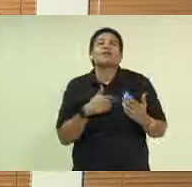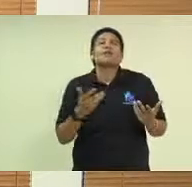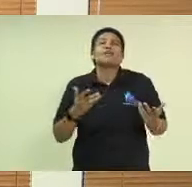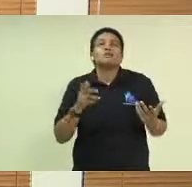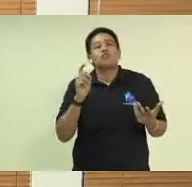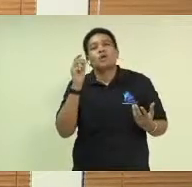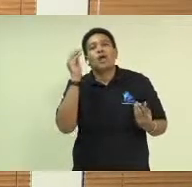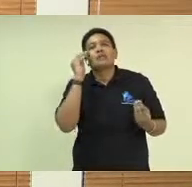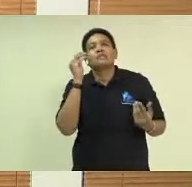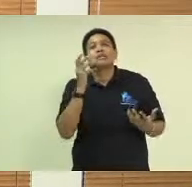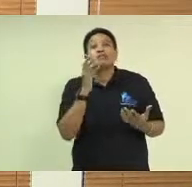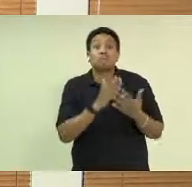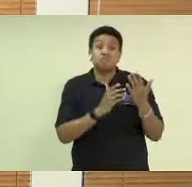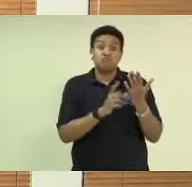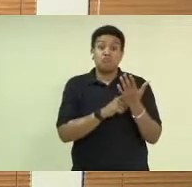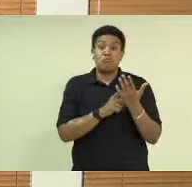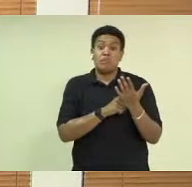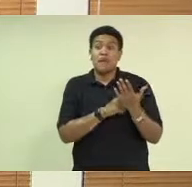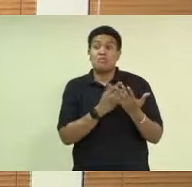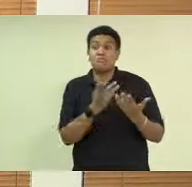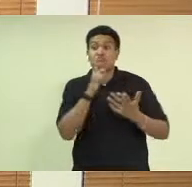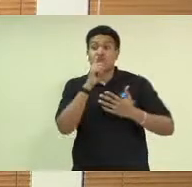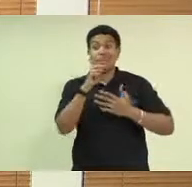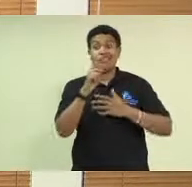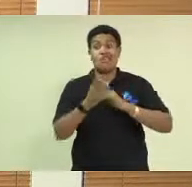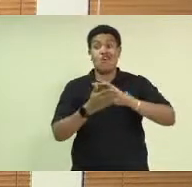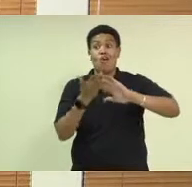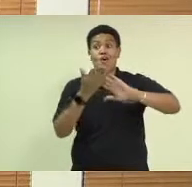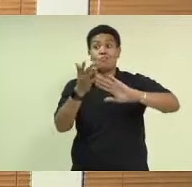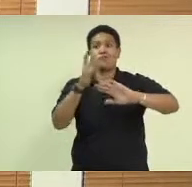should I say, in some instances, literally